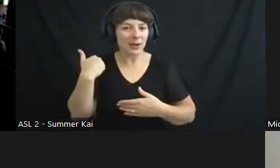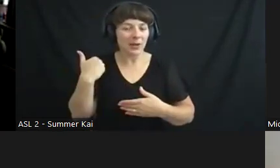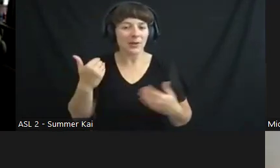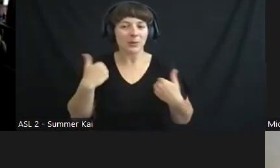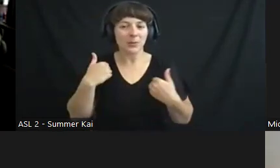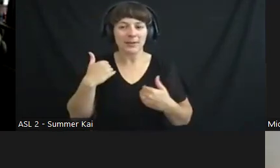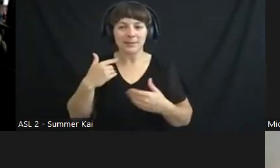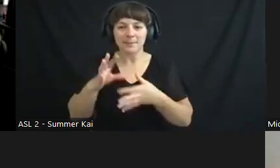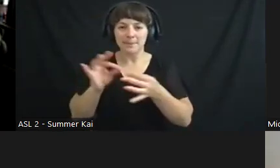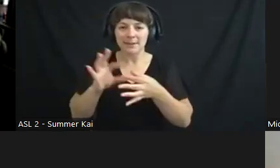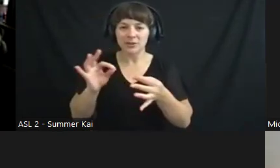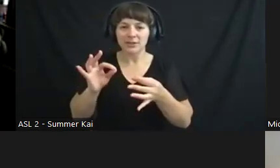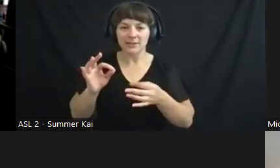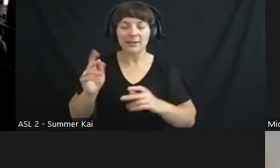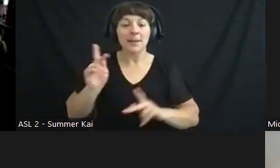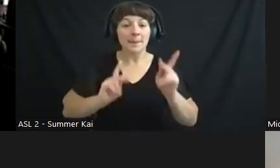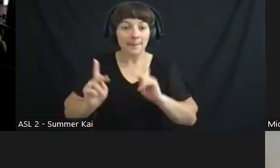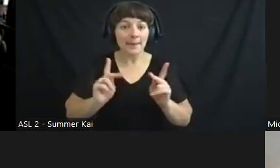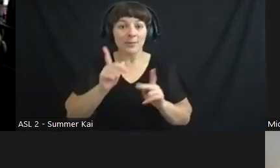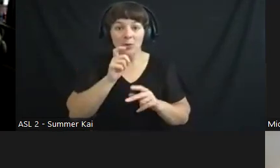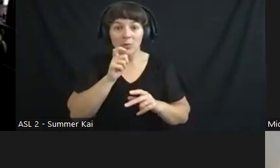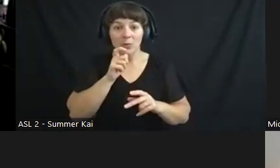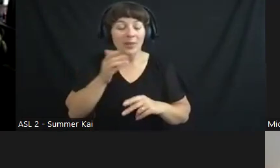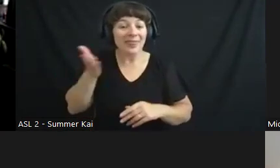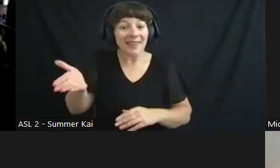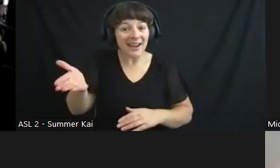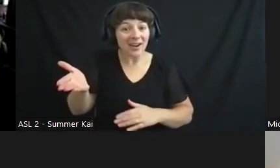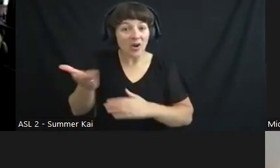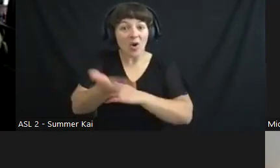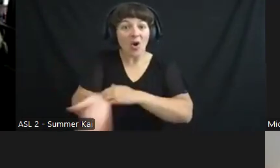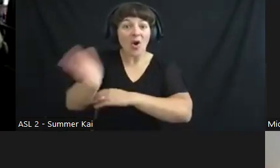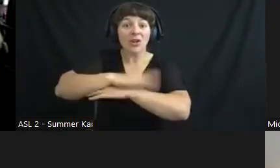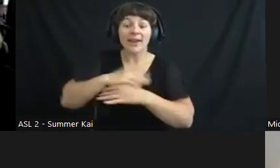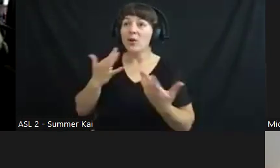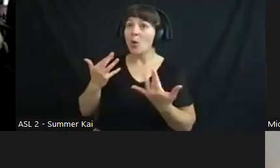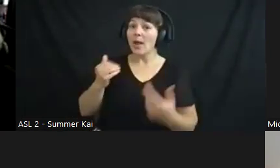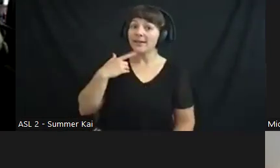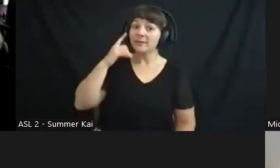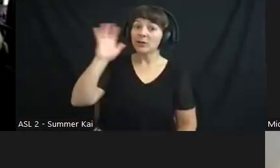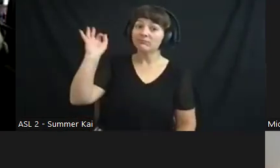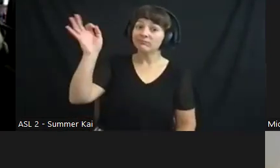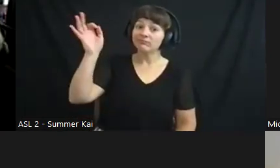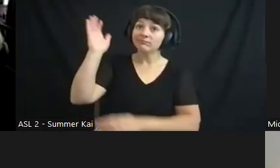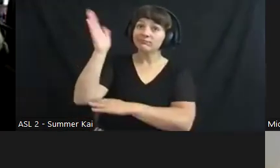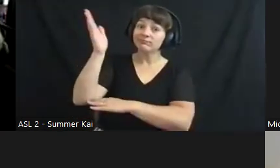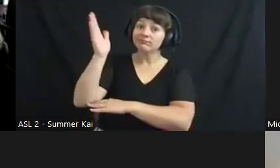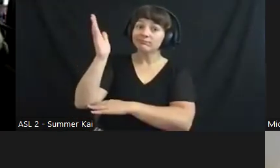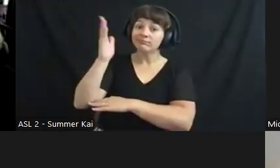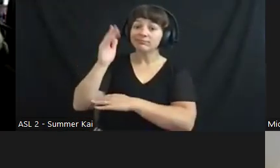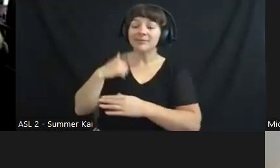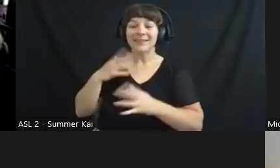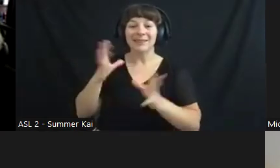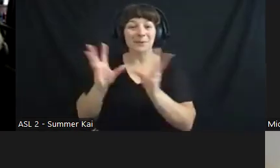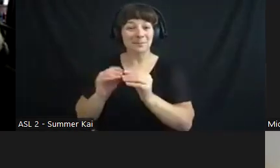meetings, there were people who had been there all day waiting to testify. By the way, the Assembly meeting started 3 hours